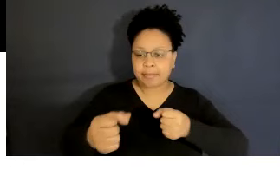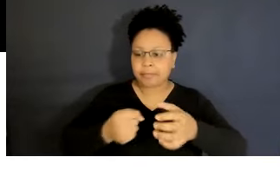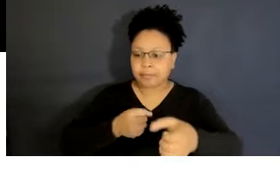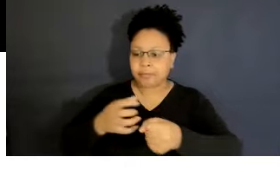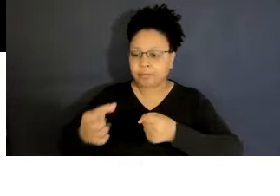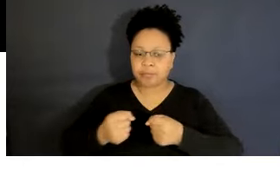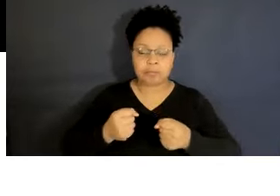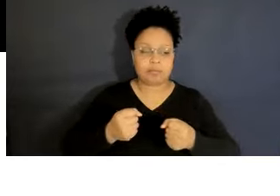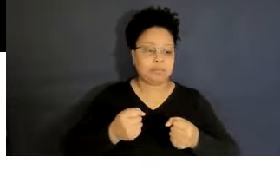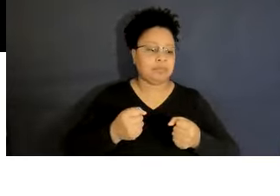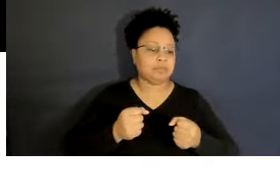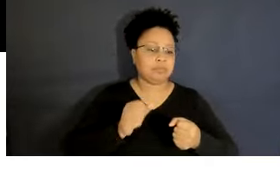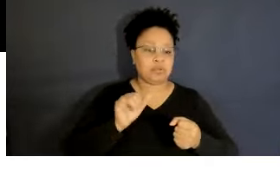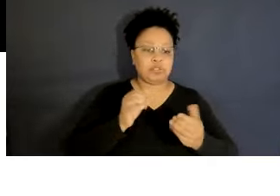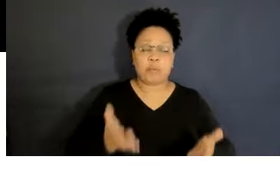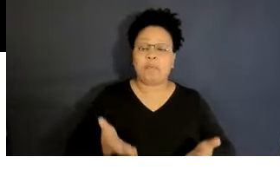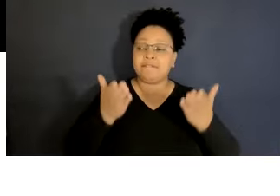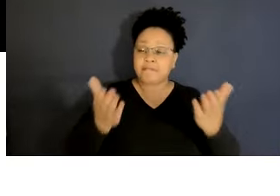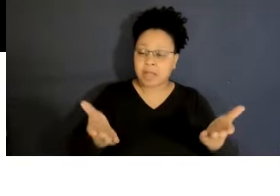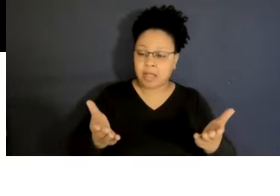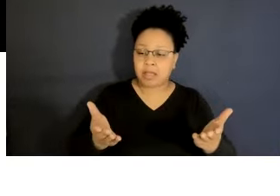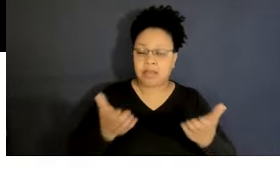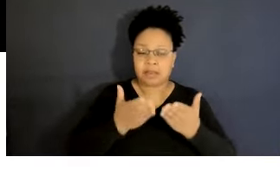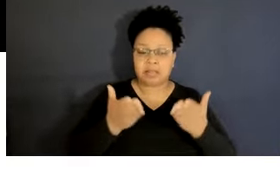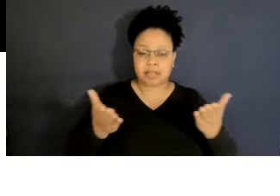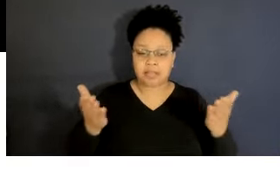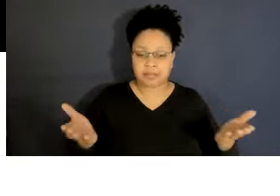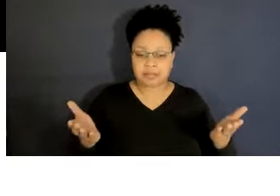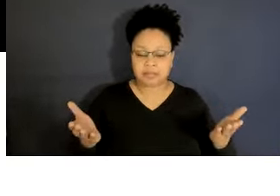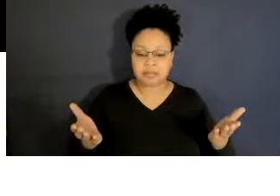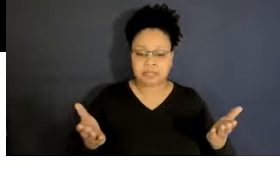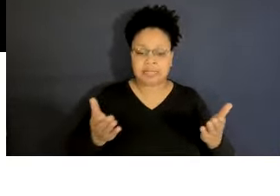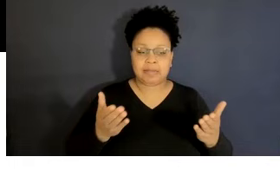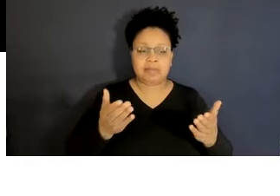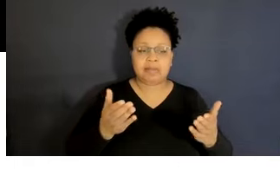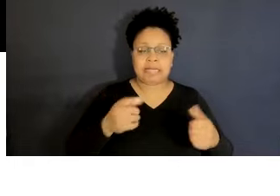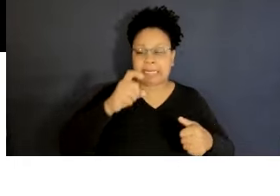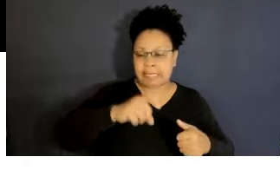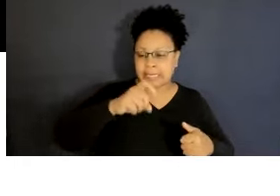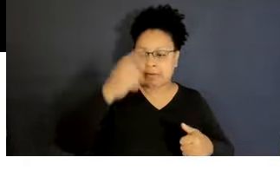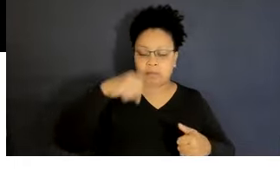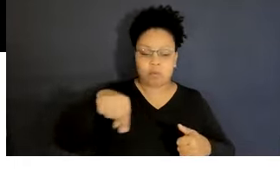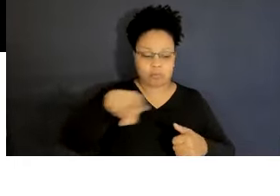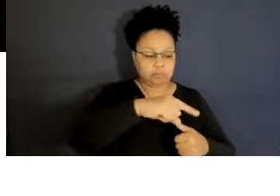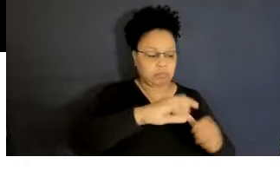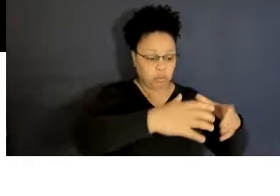and provide what is necessary for their groups to flourish. So that has